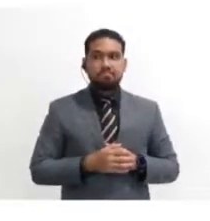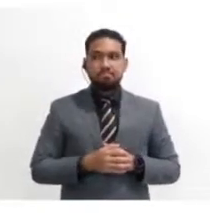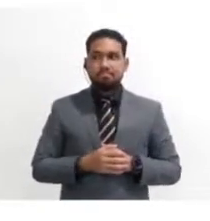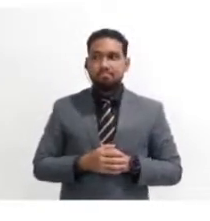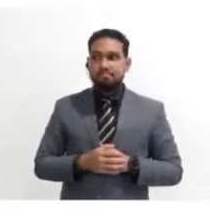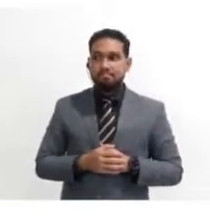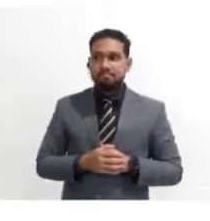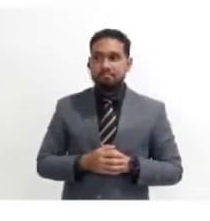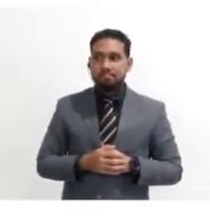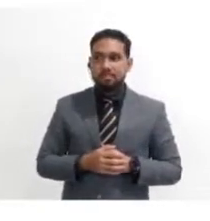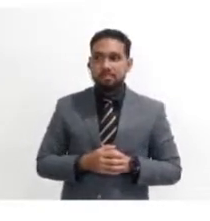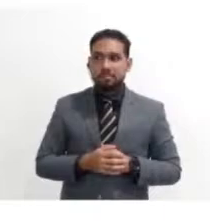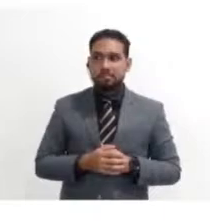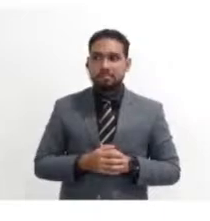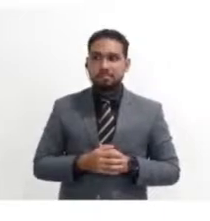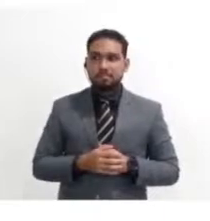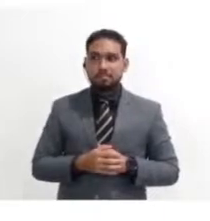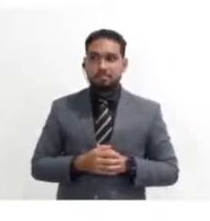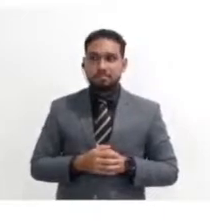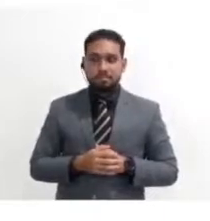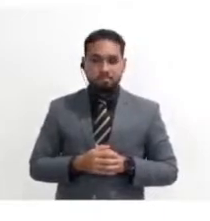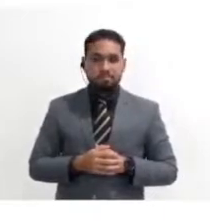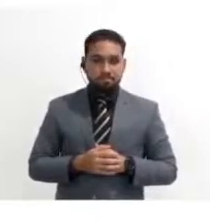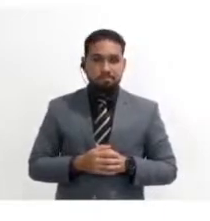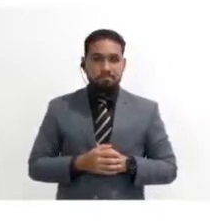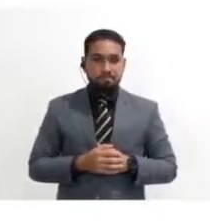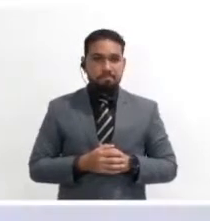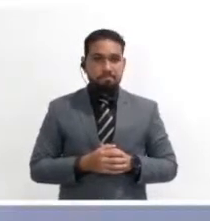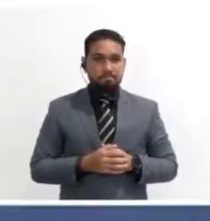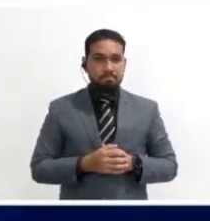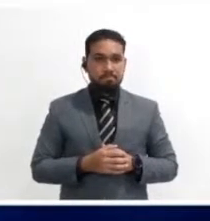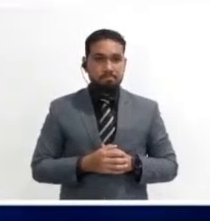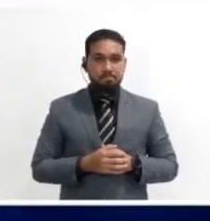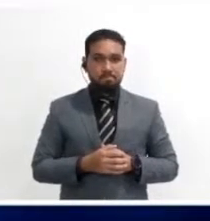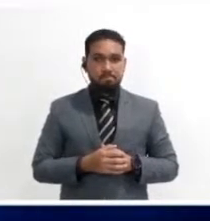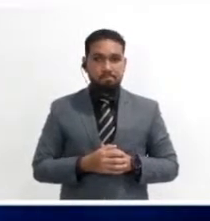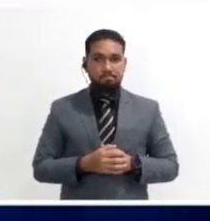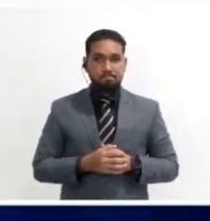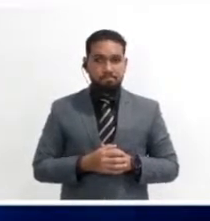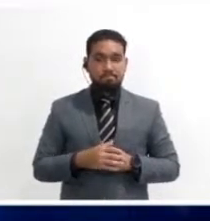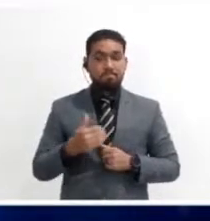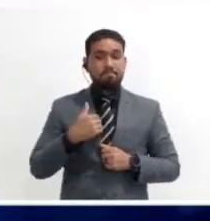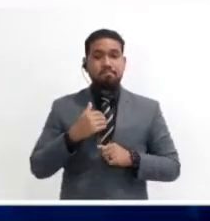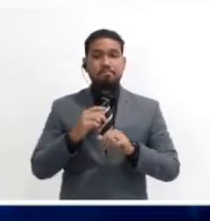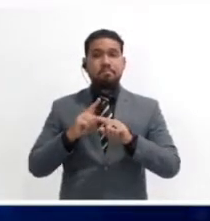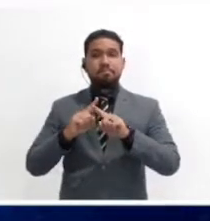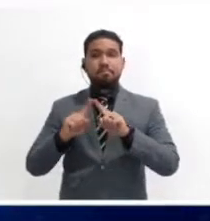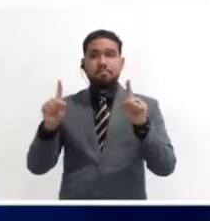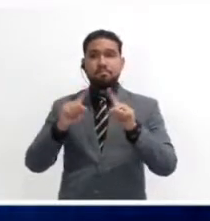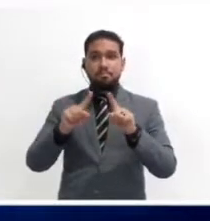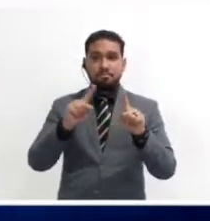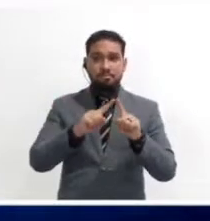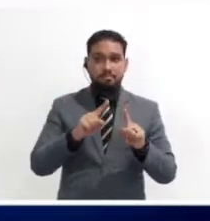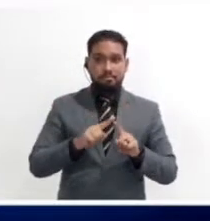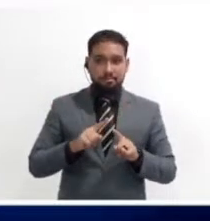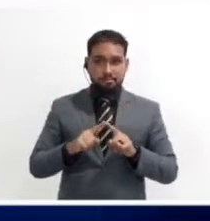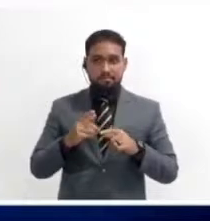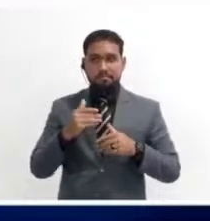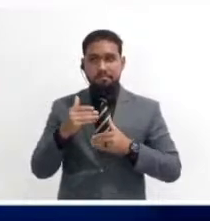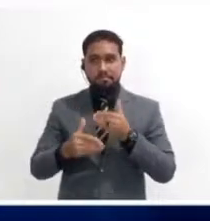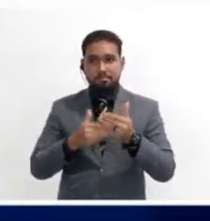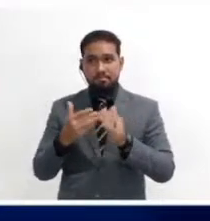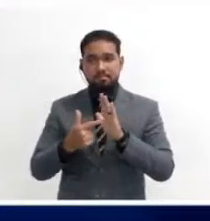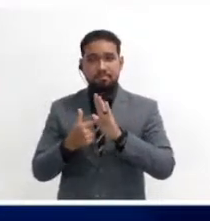So there's a number of different kinds of chip interconnection methods. I think if you would talk to most